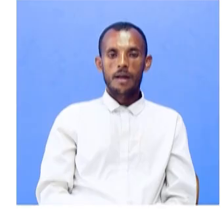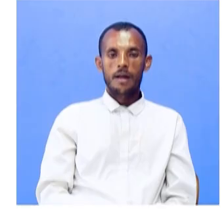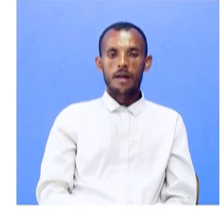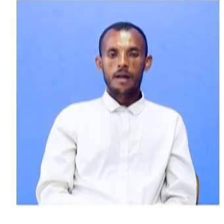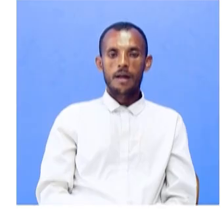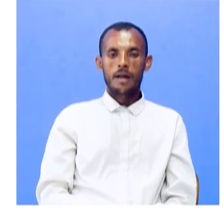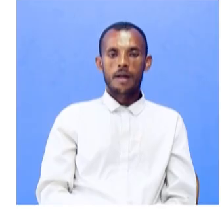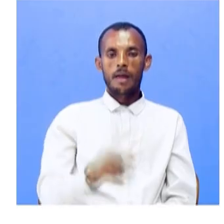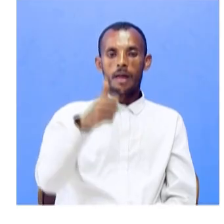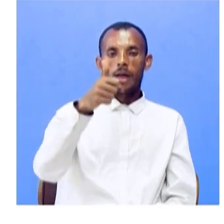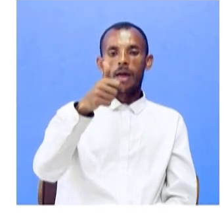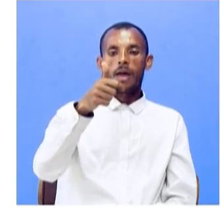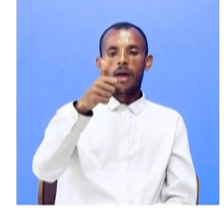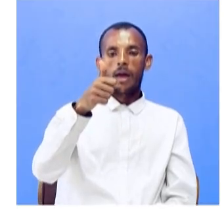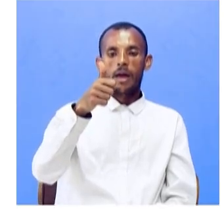A